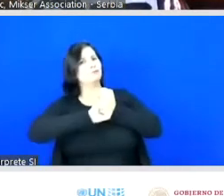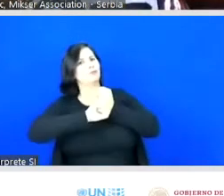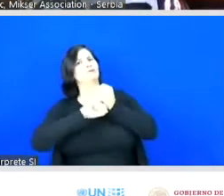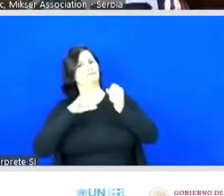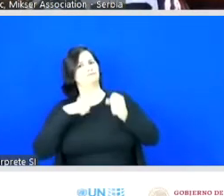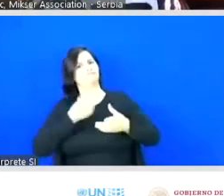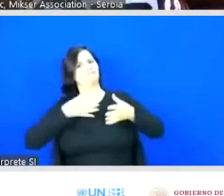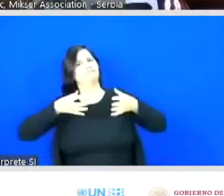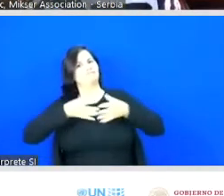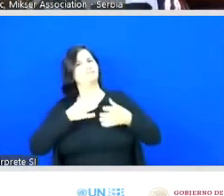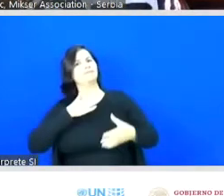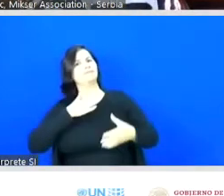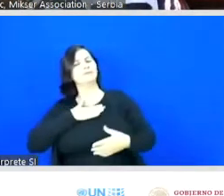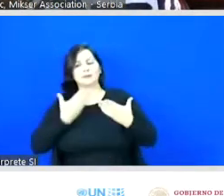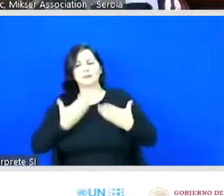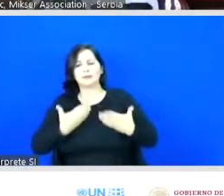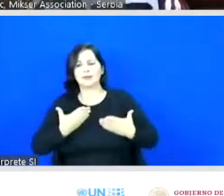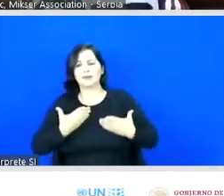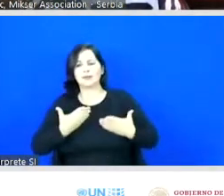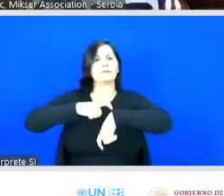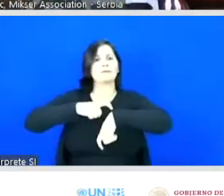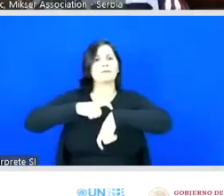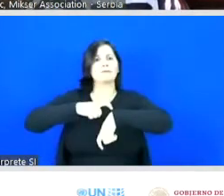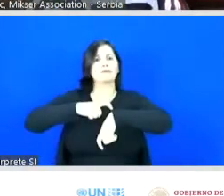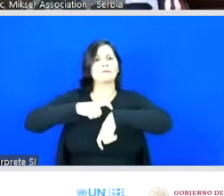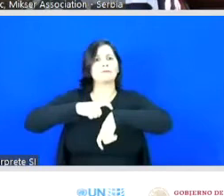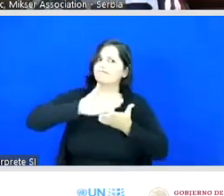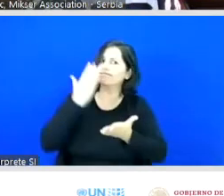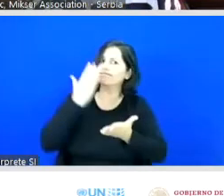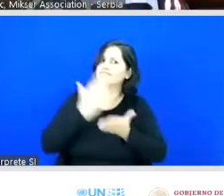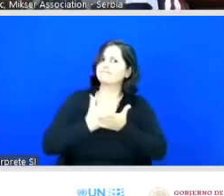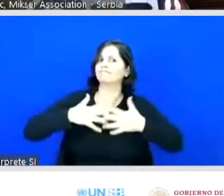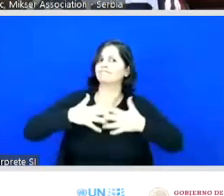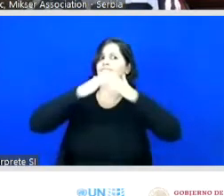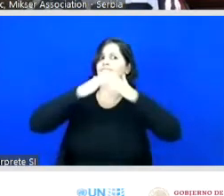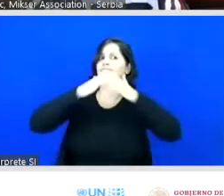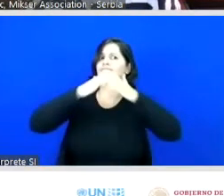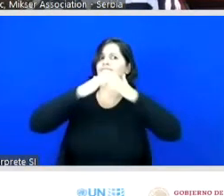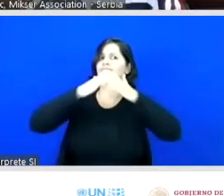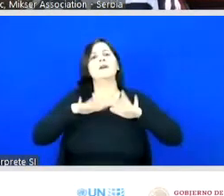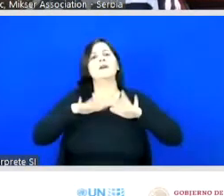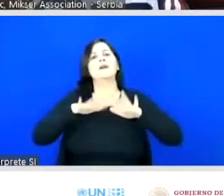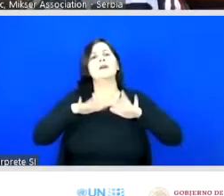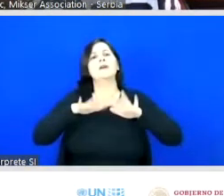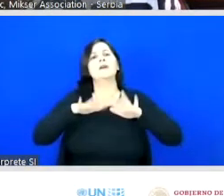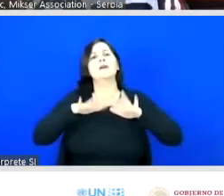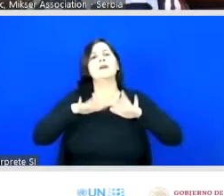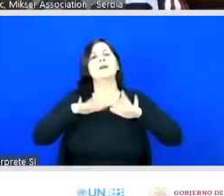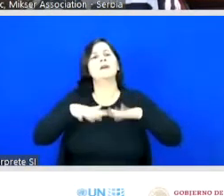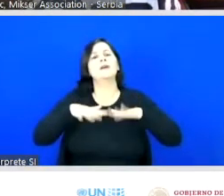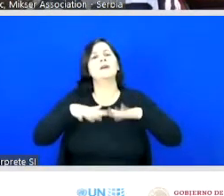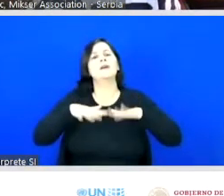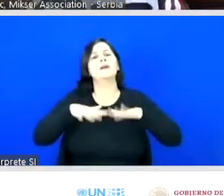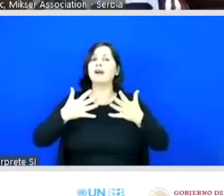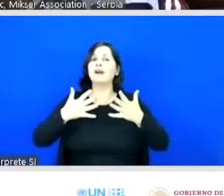by 2030, but I found out that, you know, 2015 would come and meet us, 2030 would come and meet us, and these actions